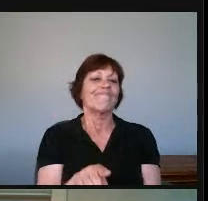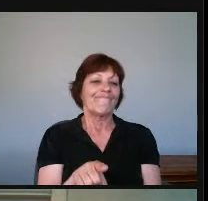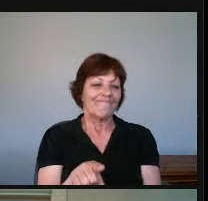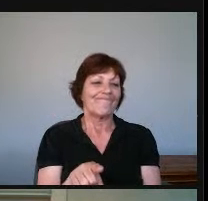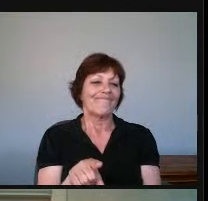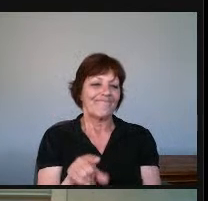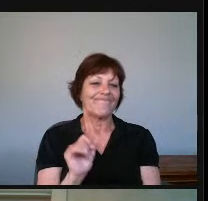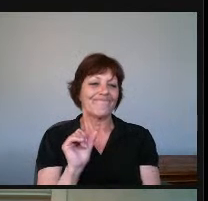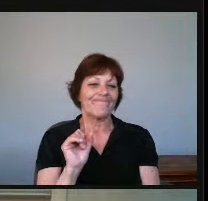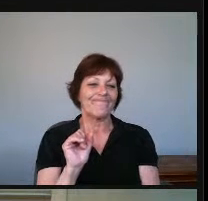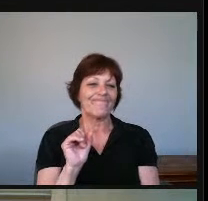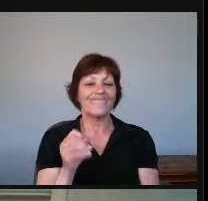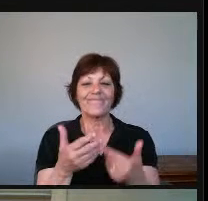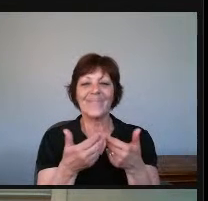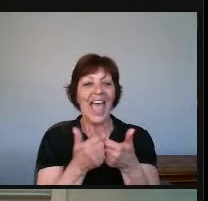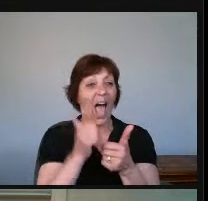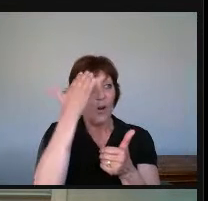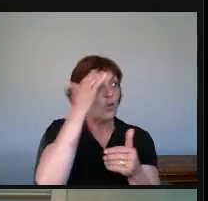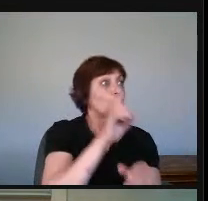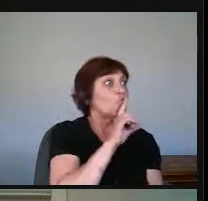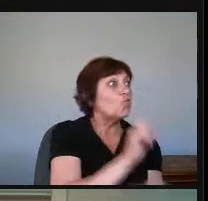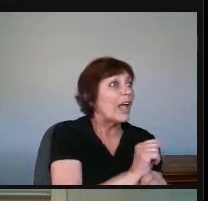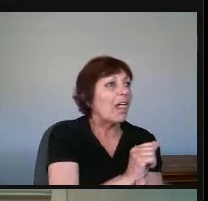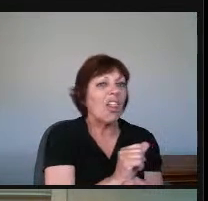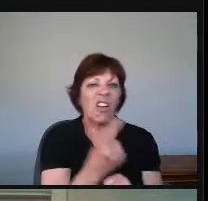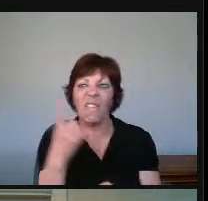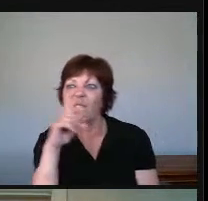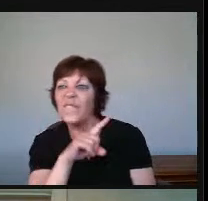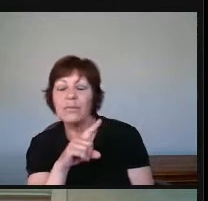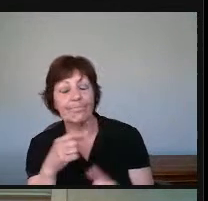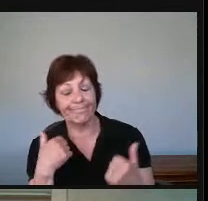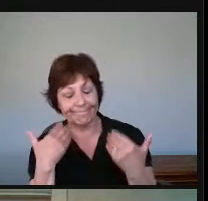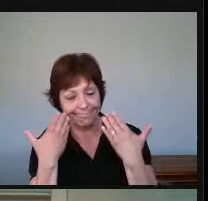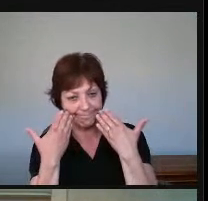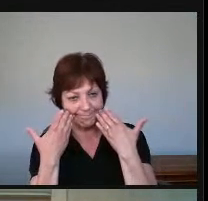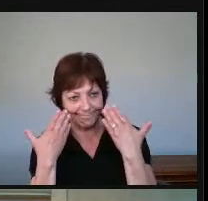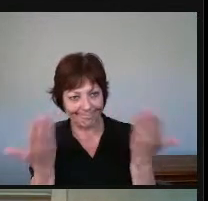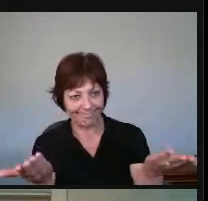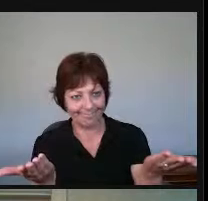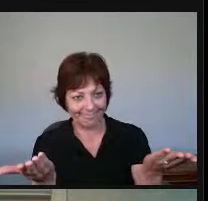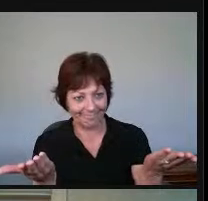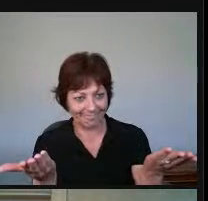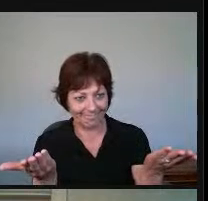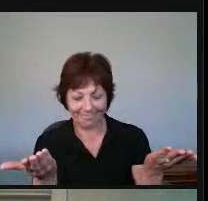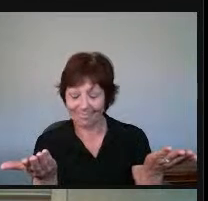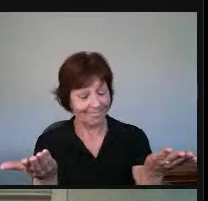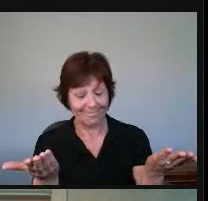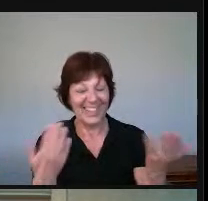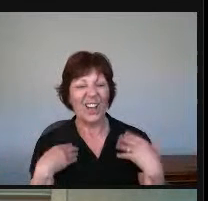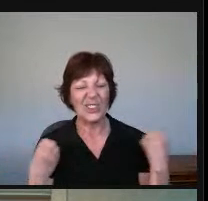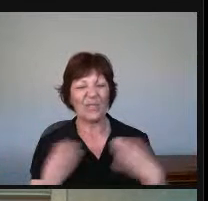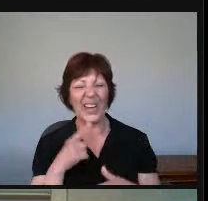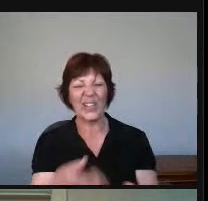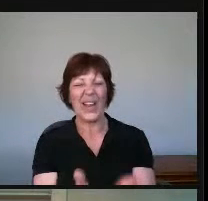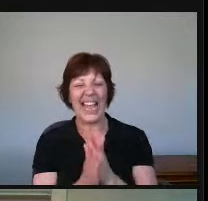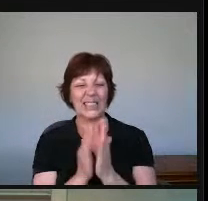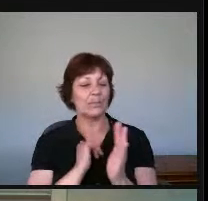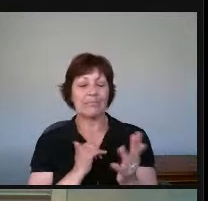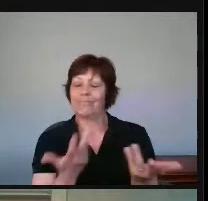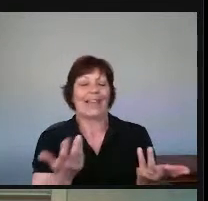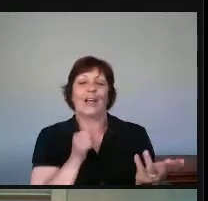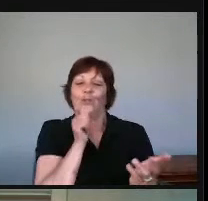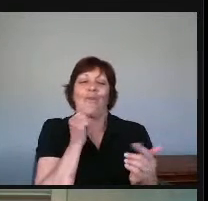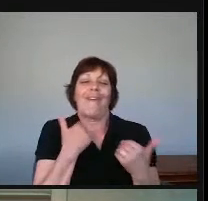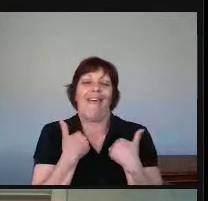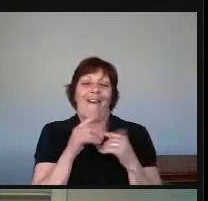I don't, how do we know which one's real and which one's not? I don't know. I don't know the answer to that. And I was afraid you were going to ask that question, and I don't know what